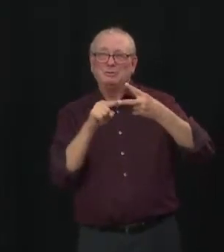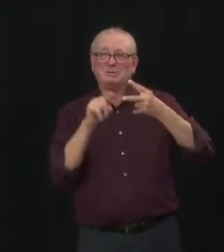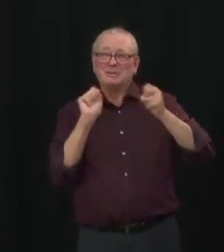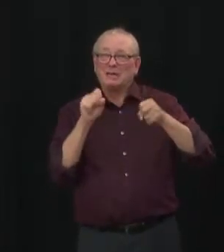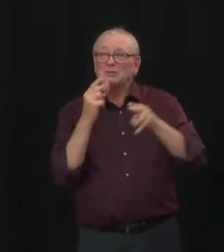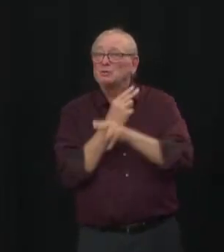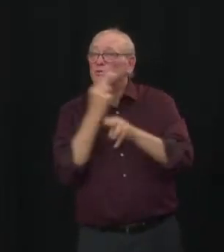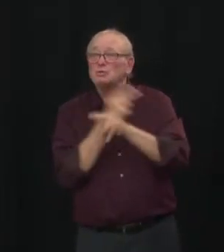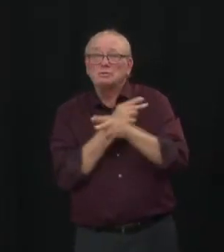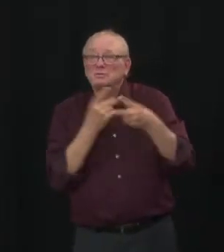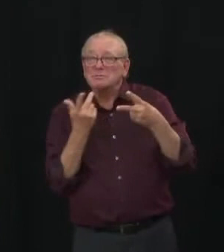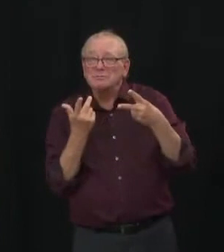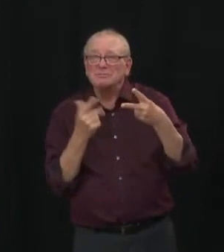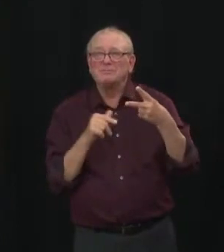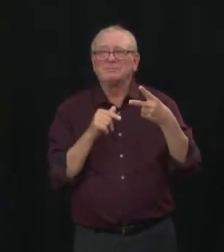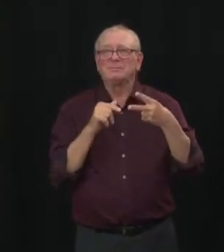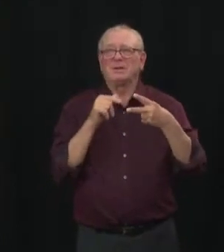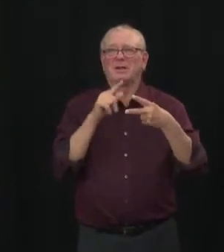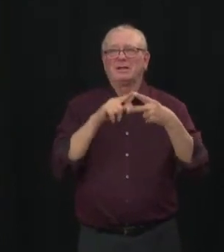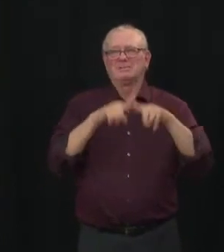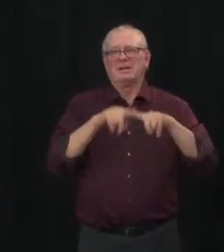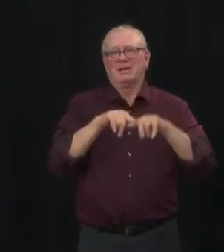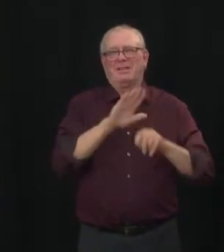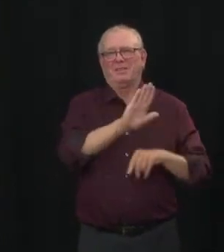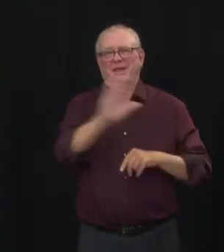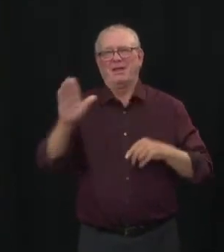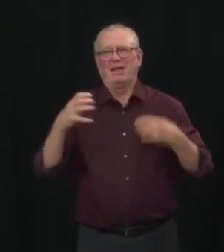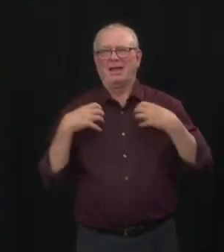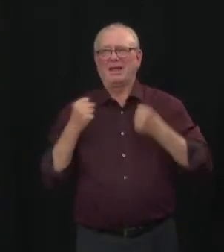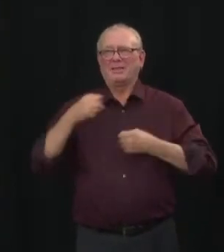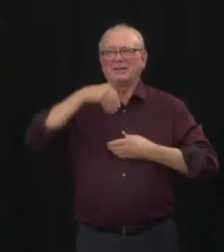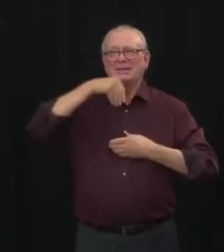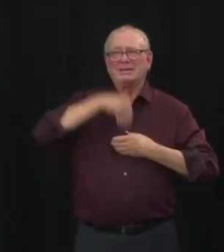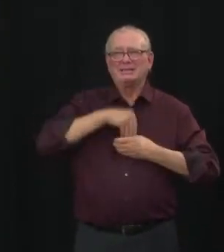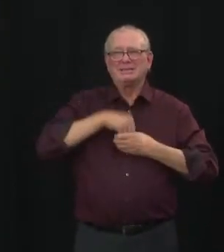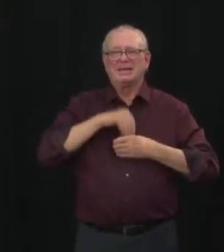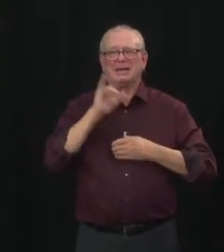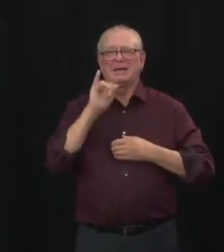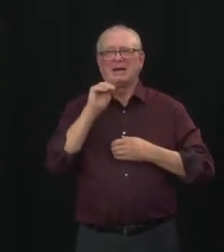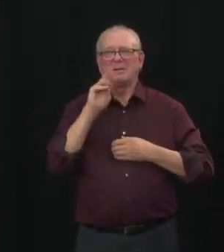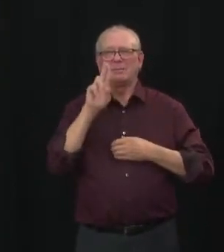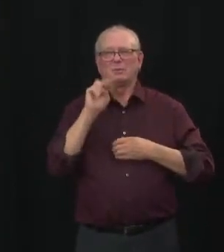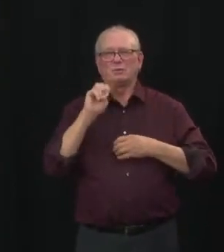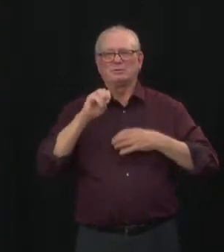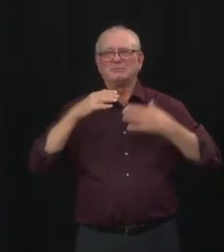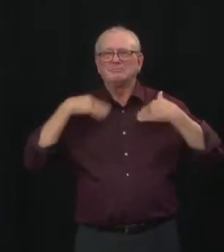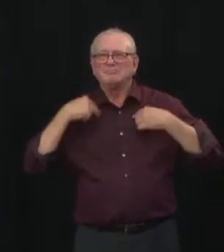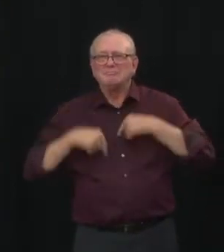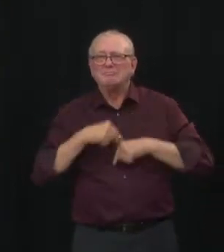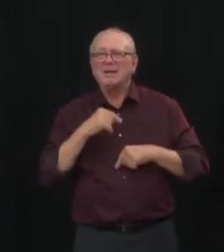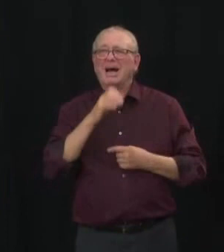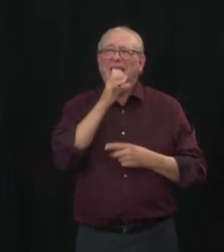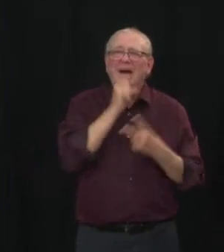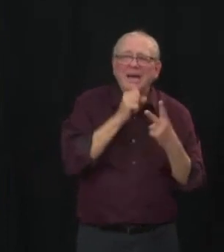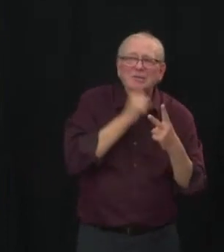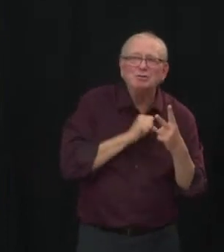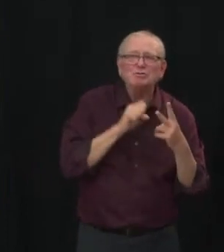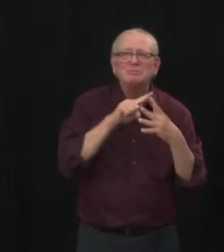age. We will continue to monitor the evidence and make recommendations to support expanding eligibility as